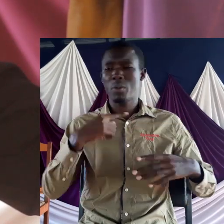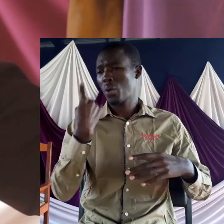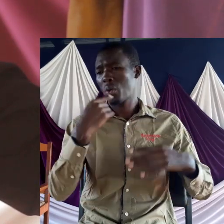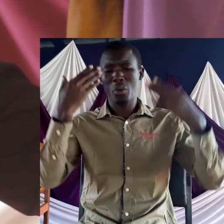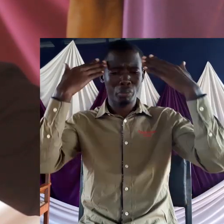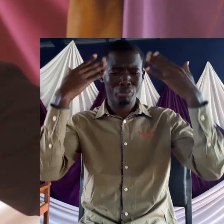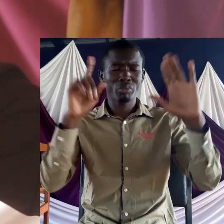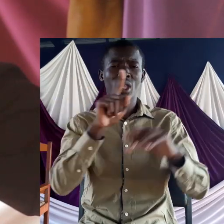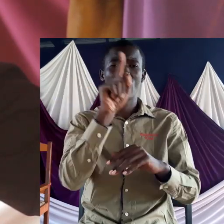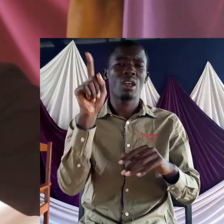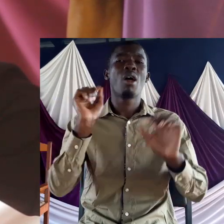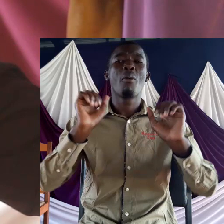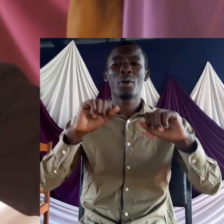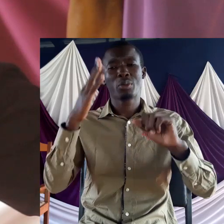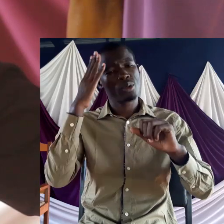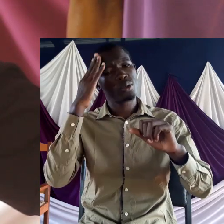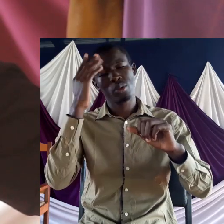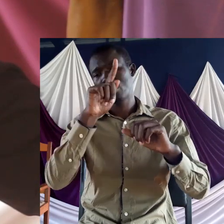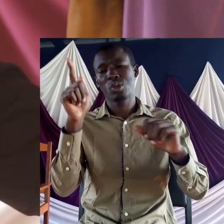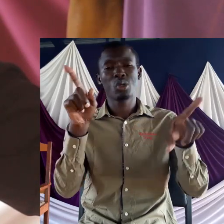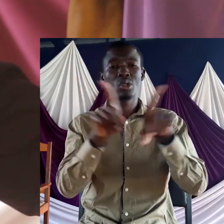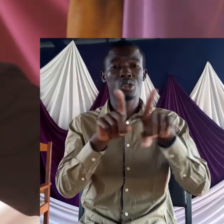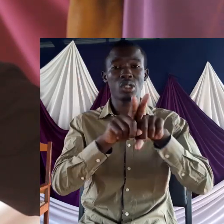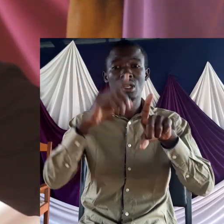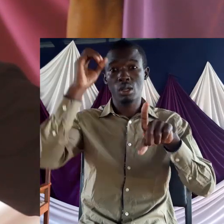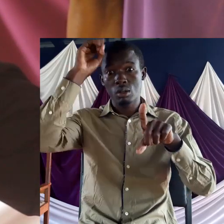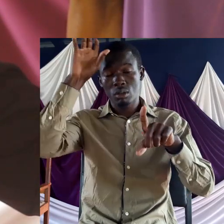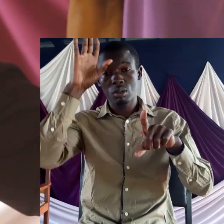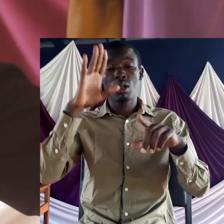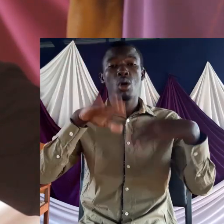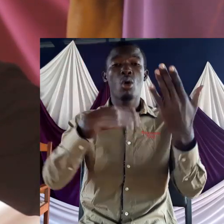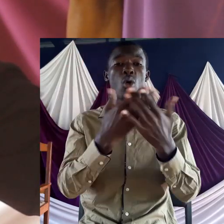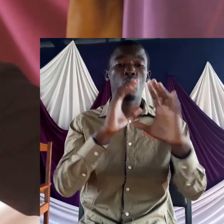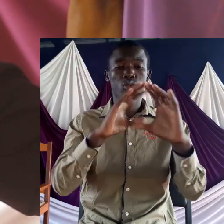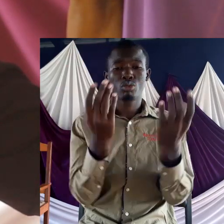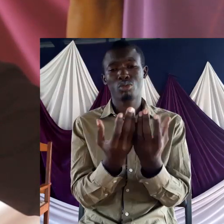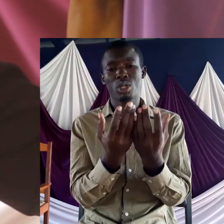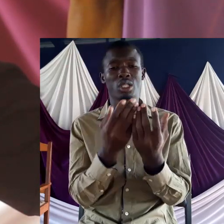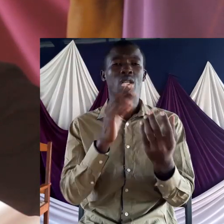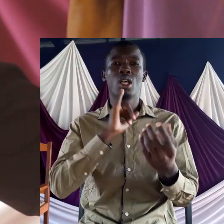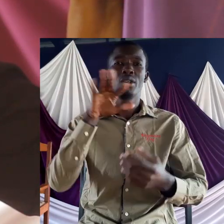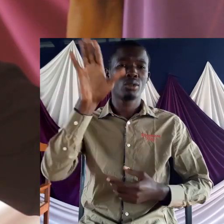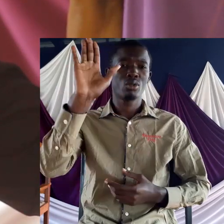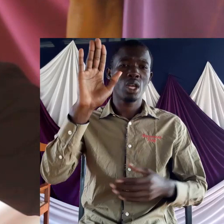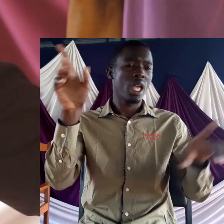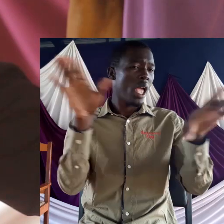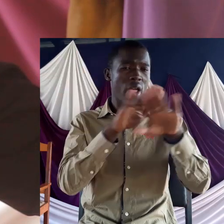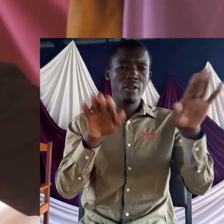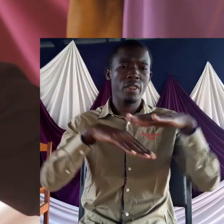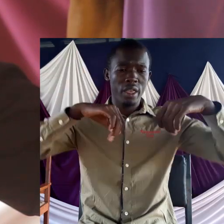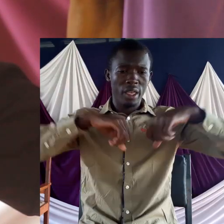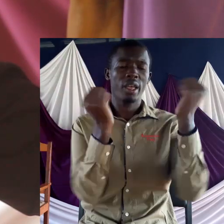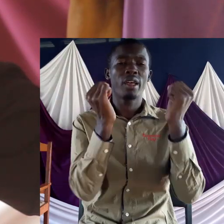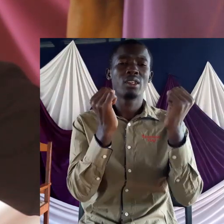too, may they come to know you and realize that the whole world belongs to you and that everything that is happening is under